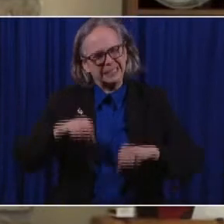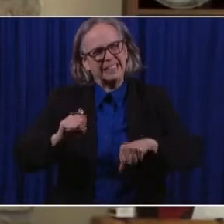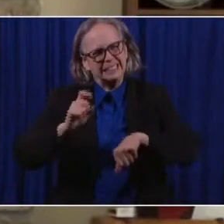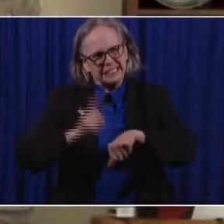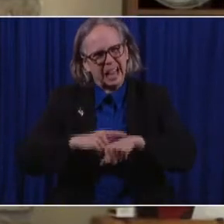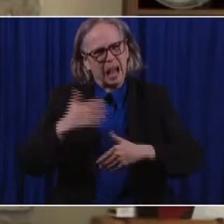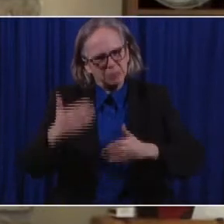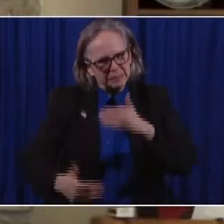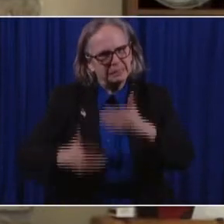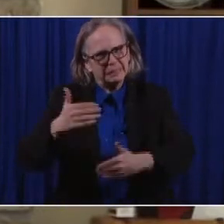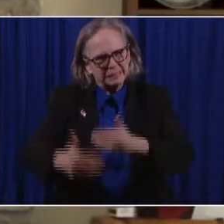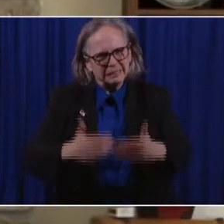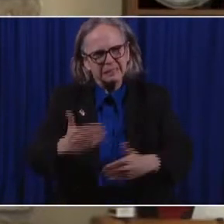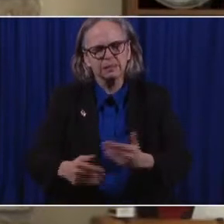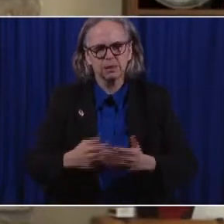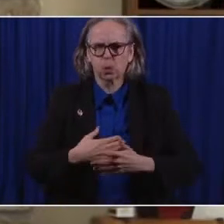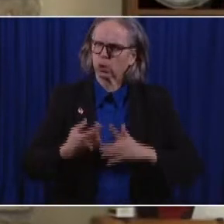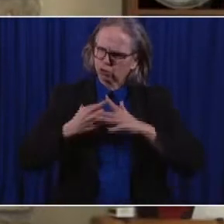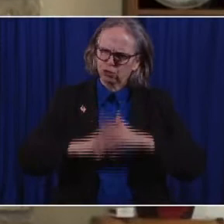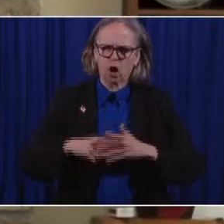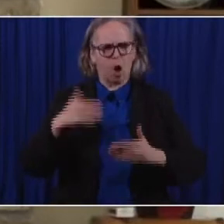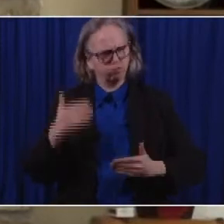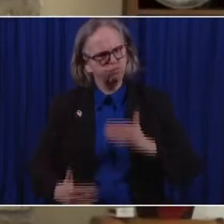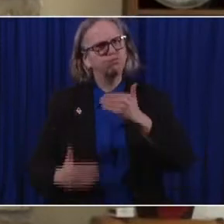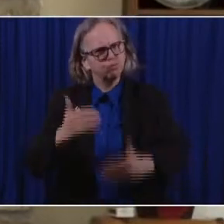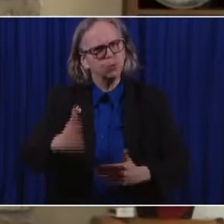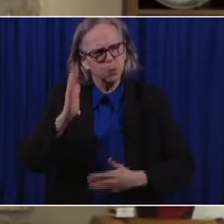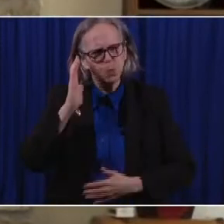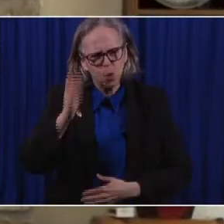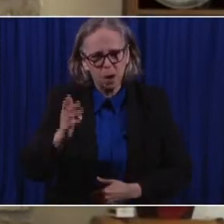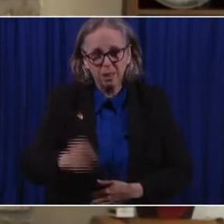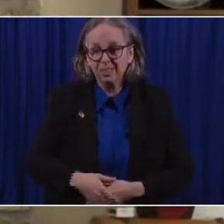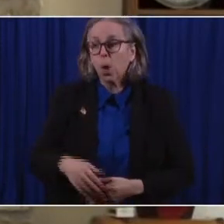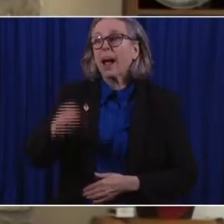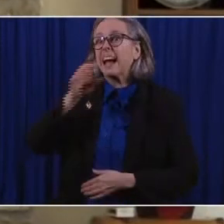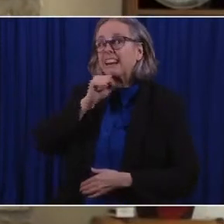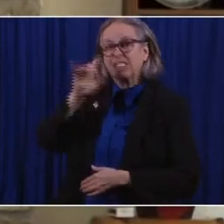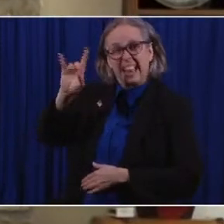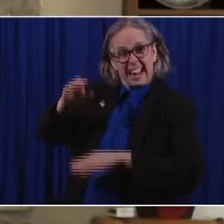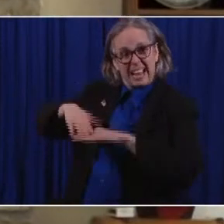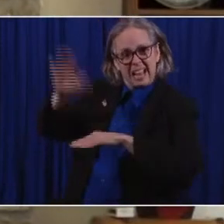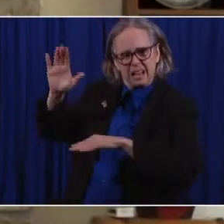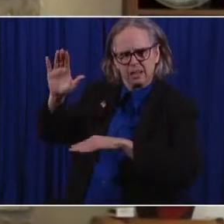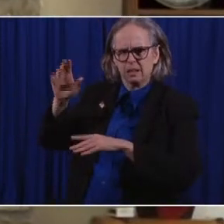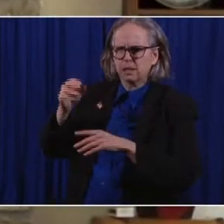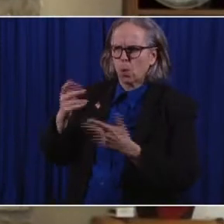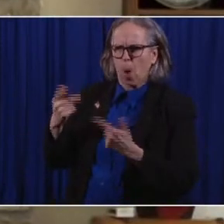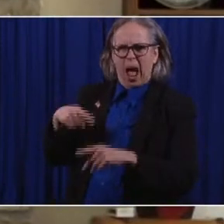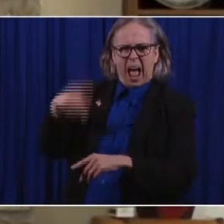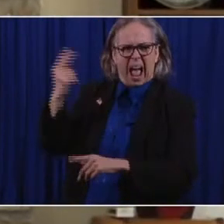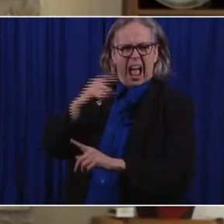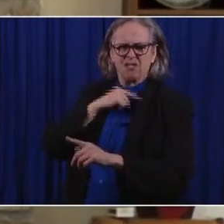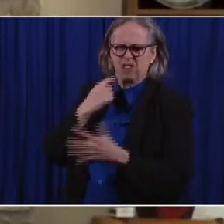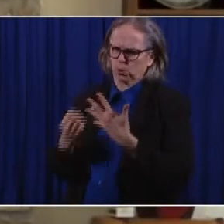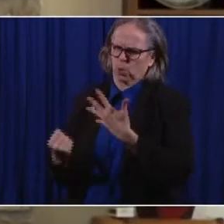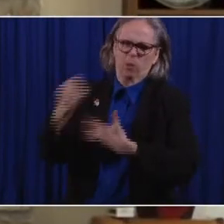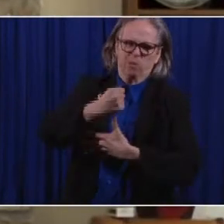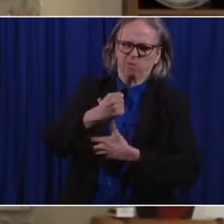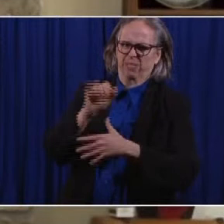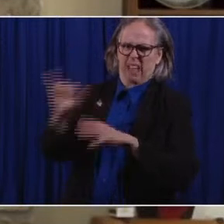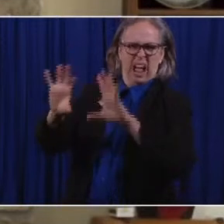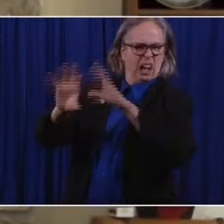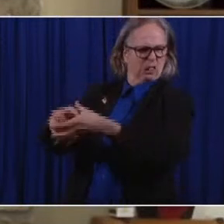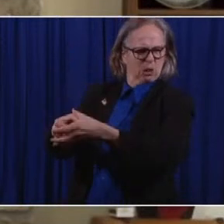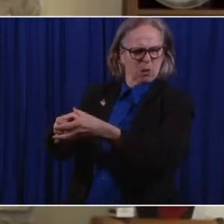wanted to give our 80-year-olds who have the most risk, at least a week, get that week head start and to start down